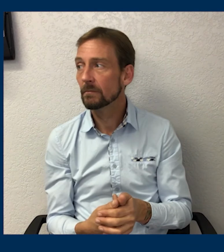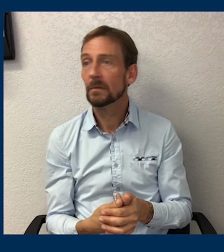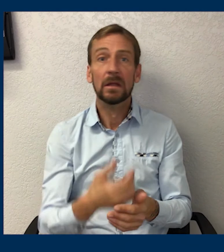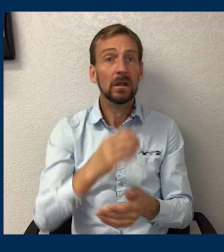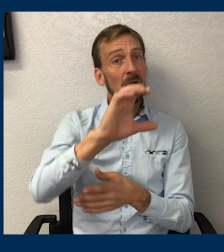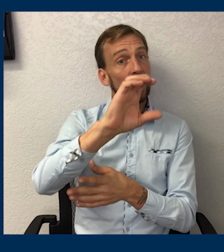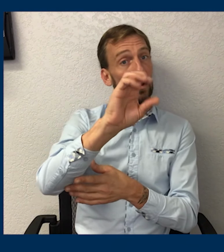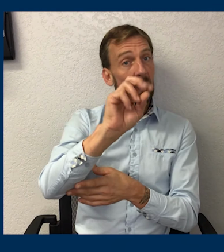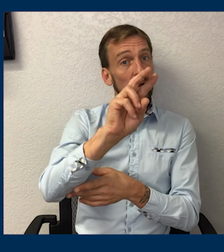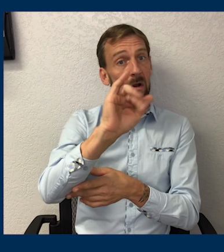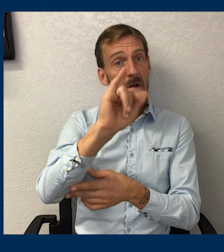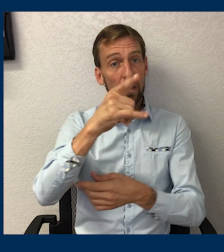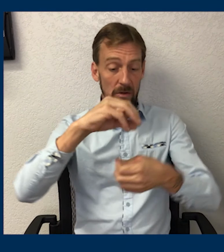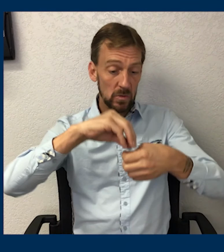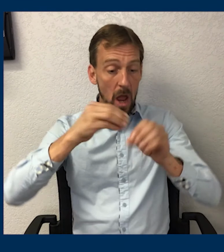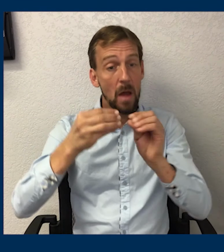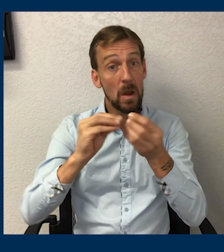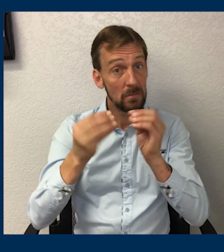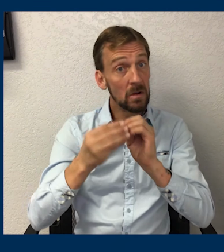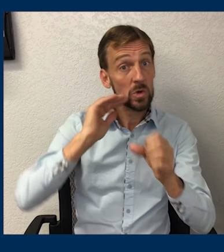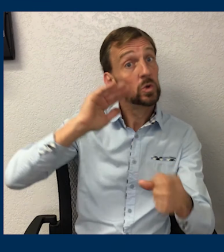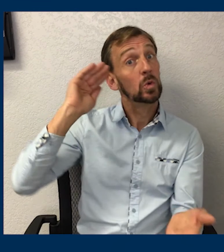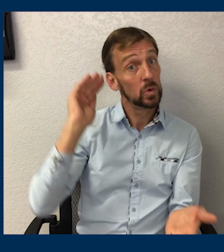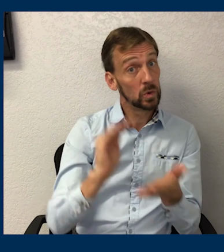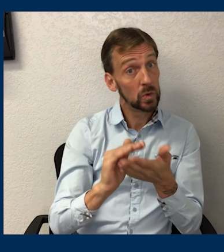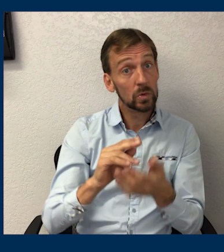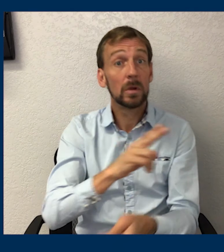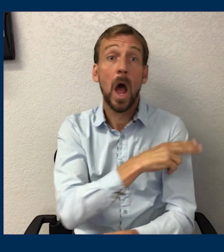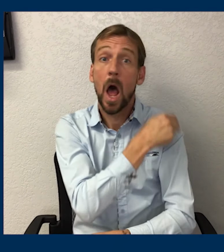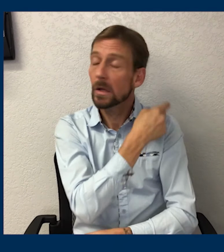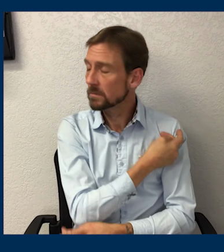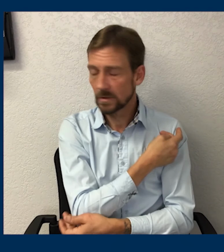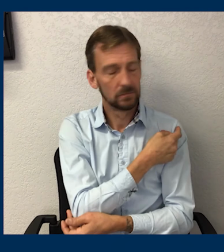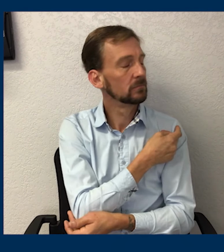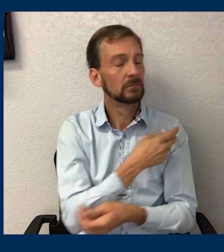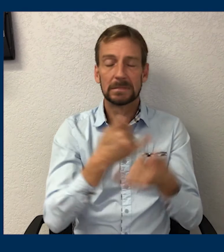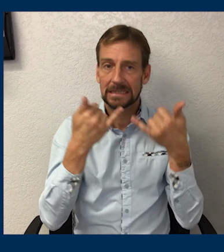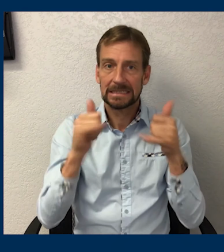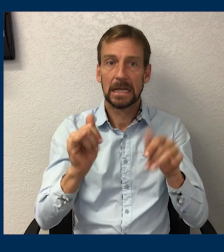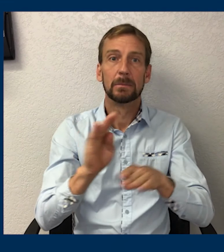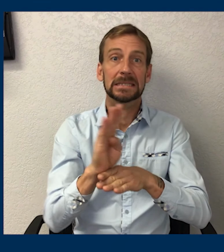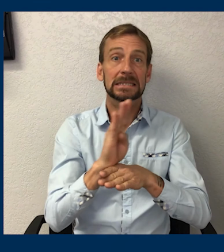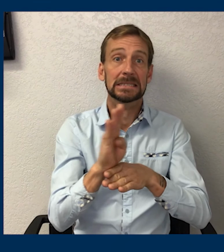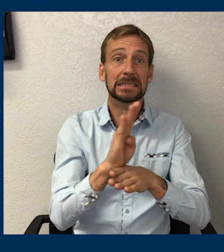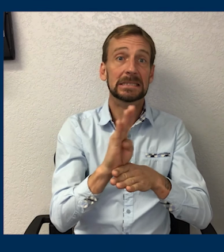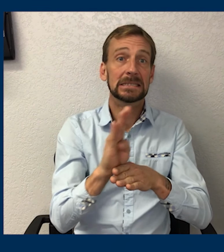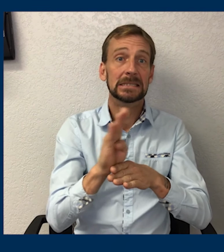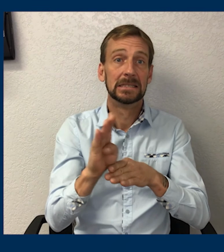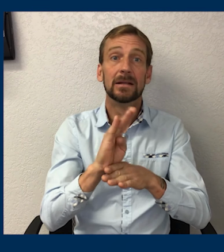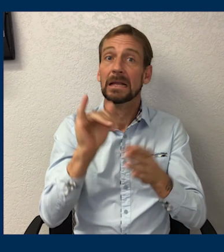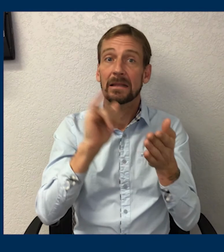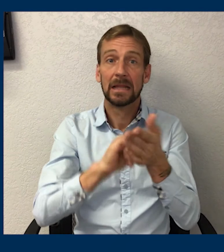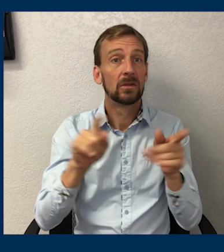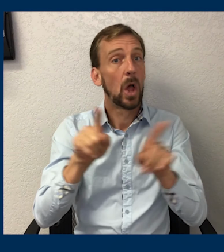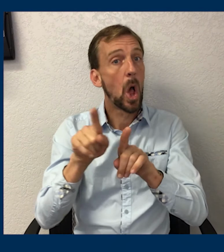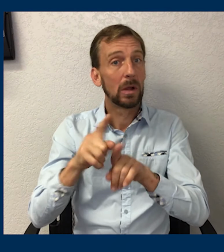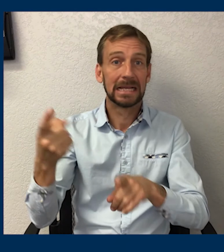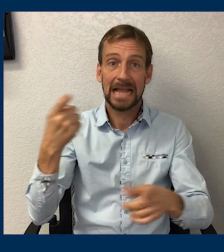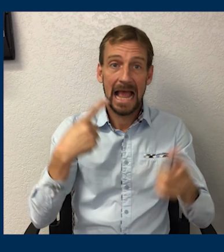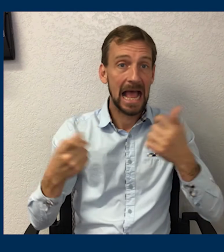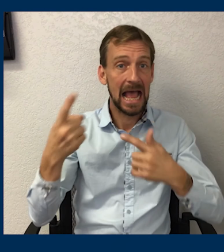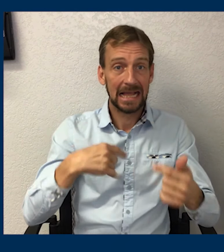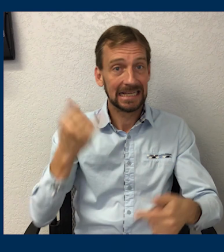are relatively down, the hospital continues to be really, really busy. I know that's a frequent question I'm asked.